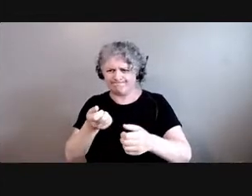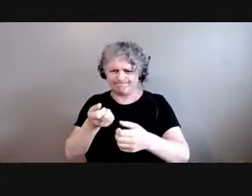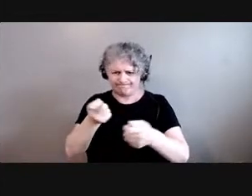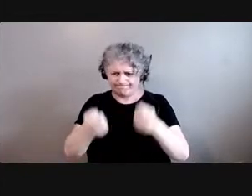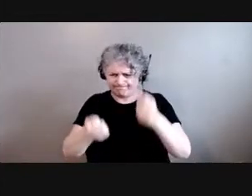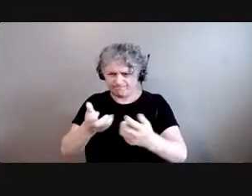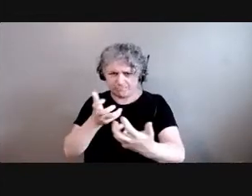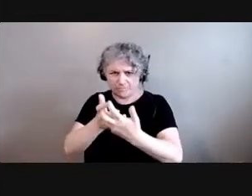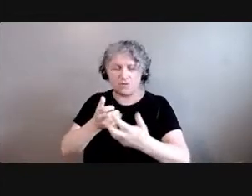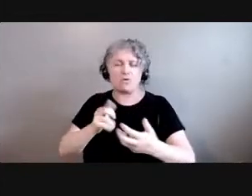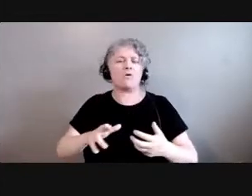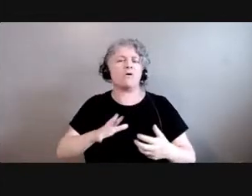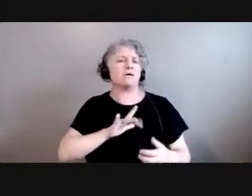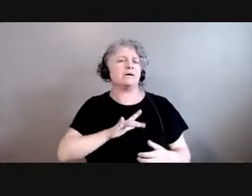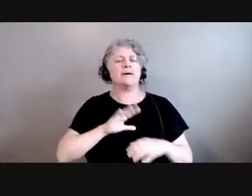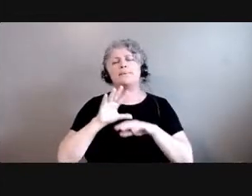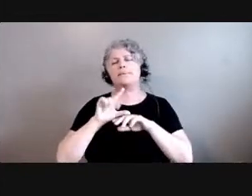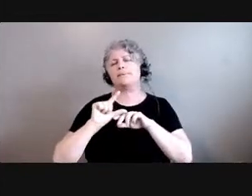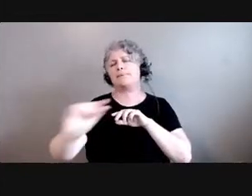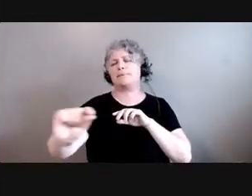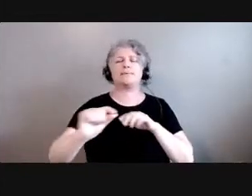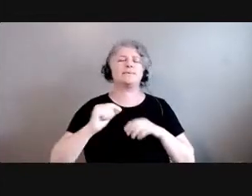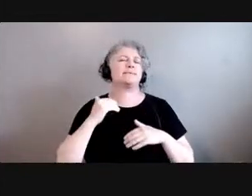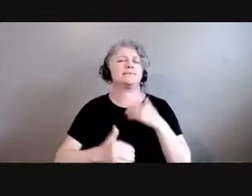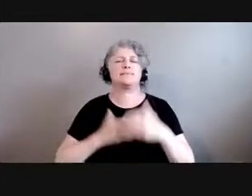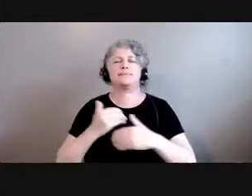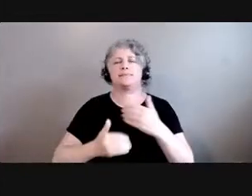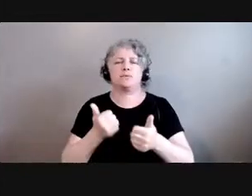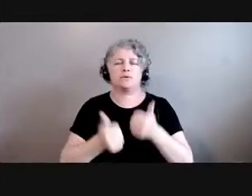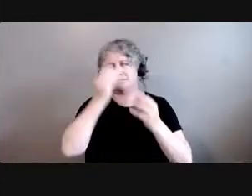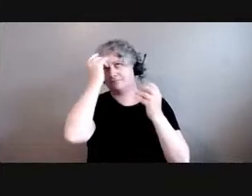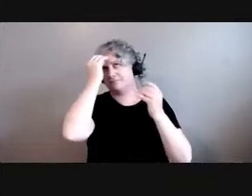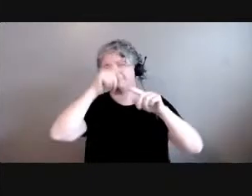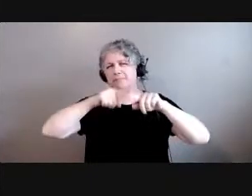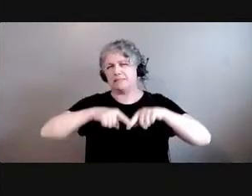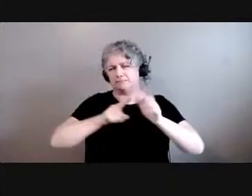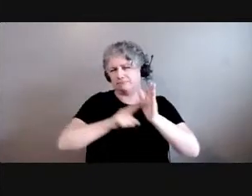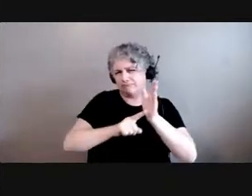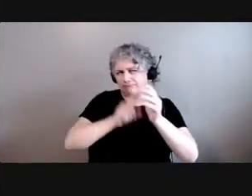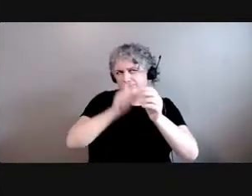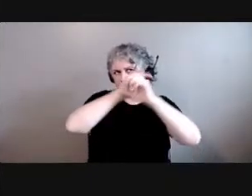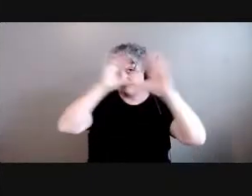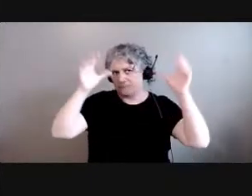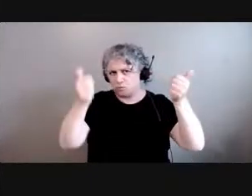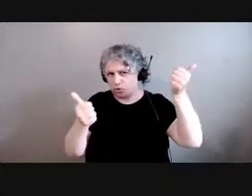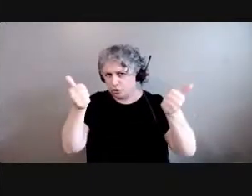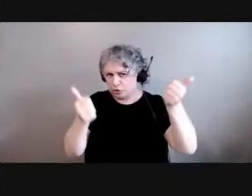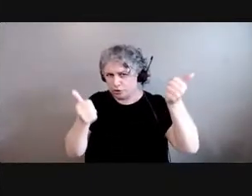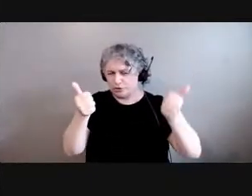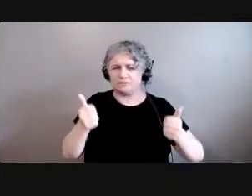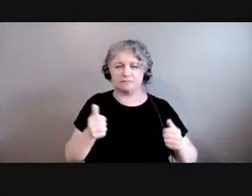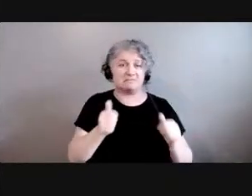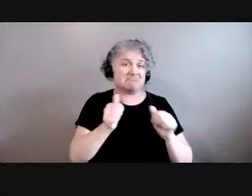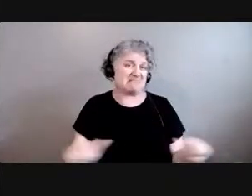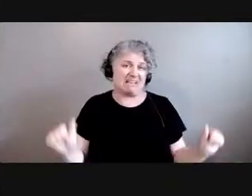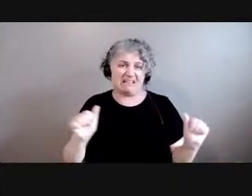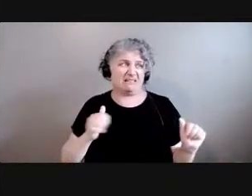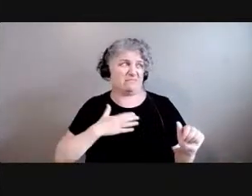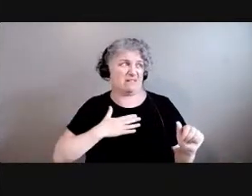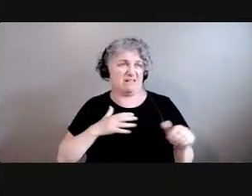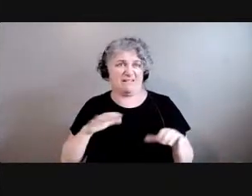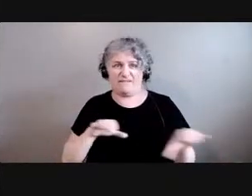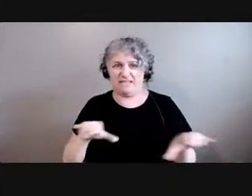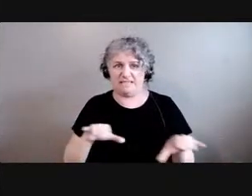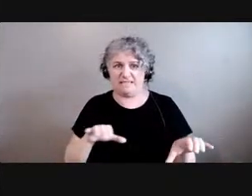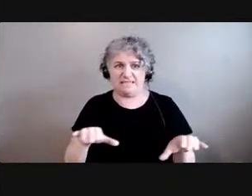for a nice cruise. So that will always change a few different factors. And with any activity,